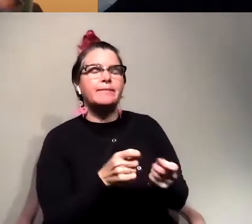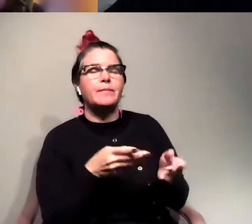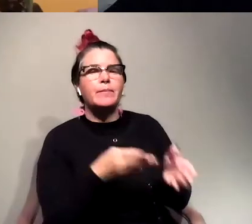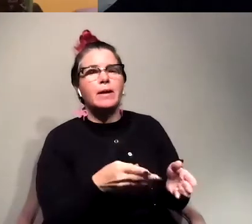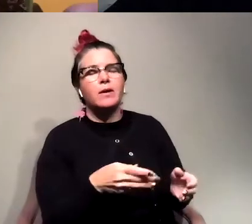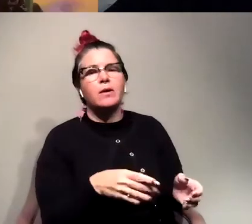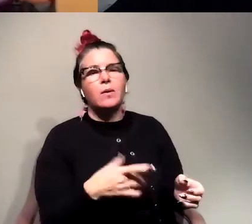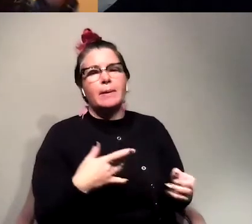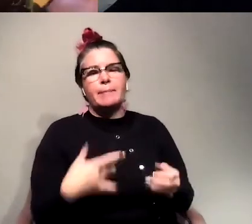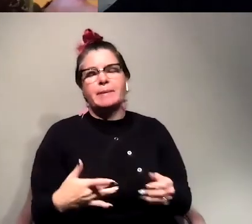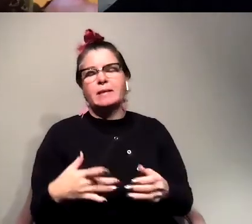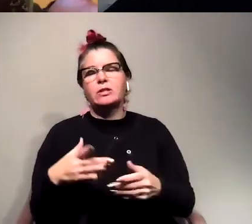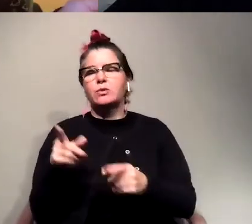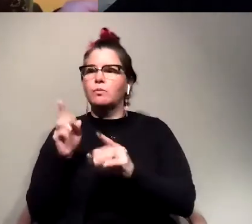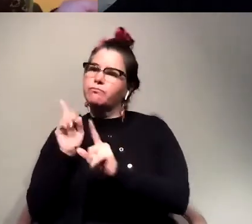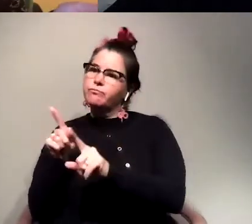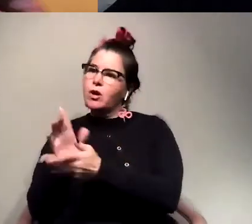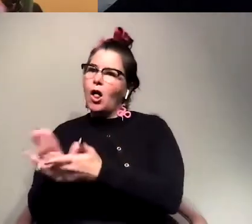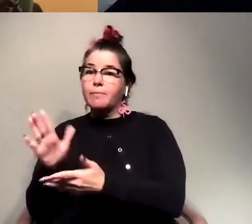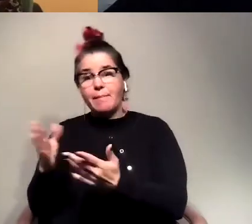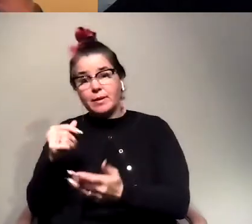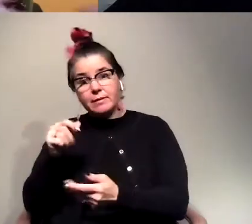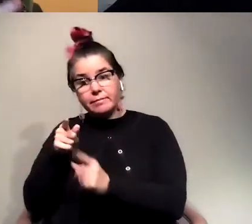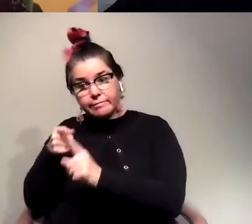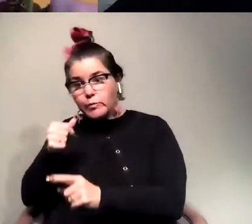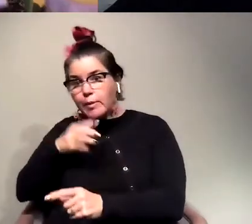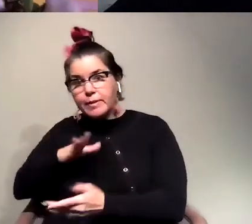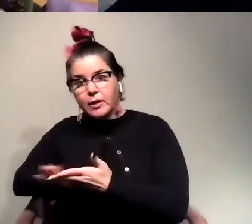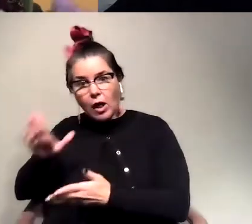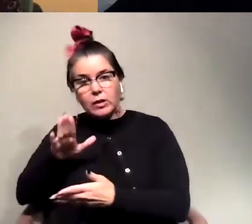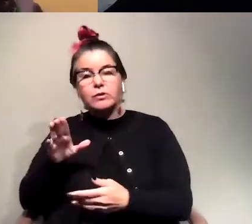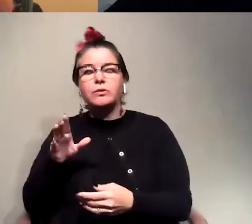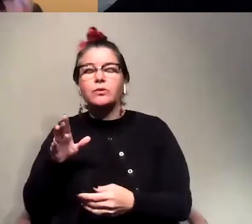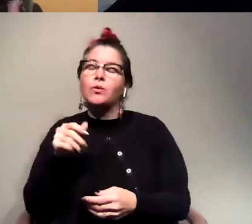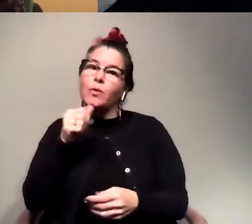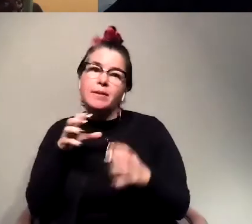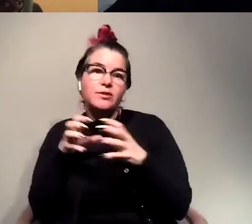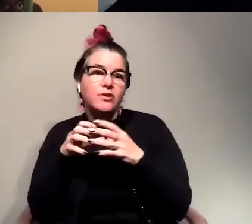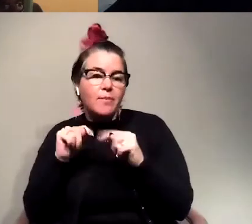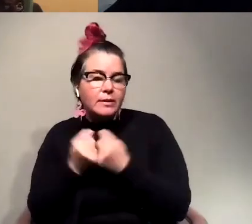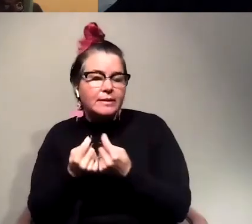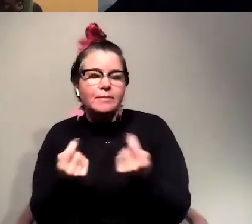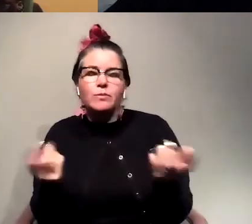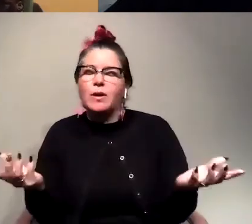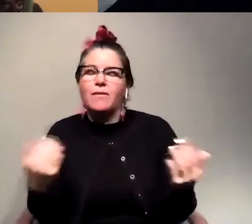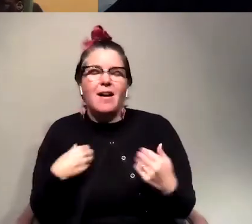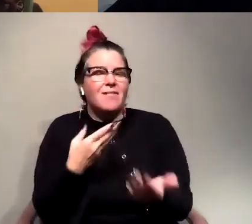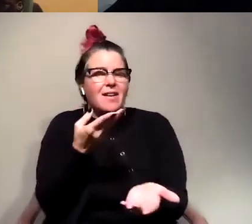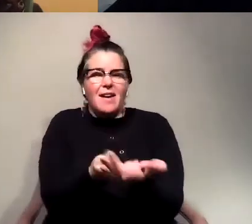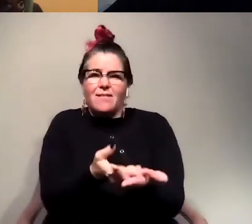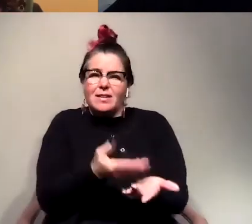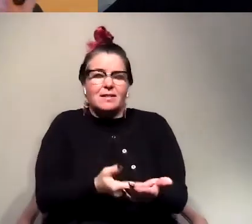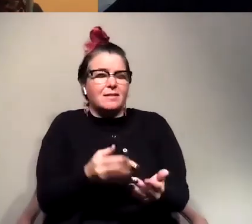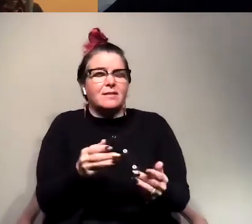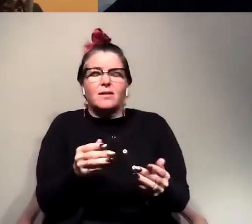to these colleges, maybe they're women's colleges, or tends to be on women's softball teams. And we've seen evidence that these algorithms,